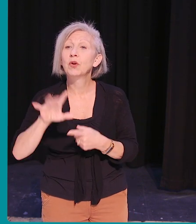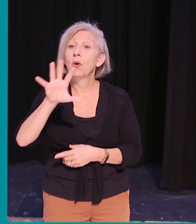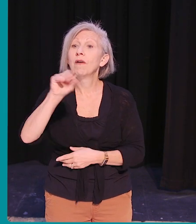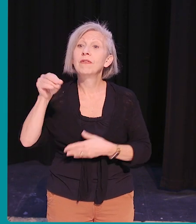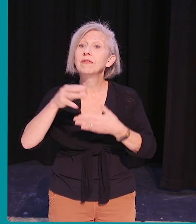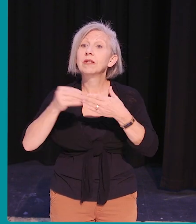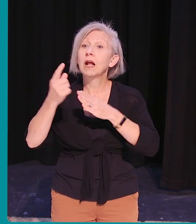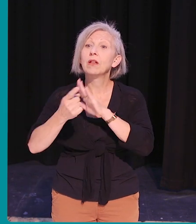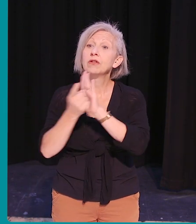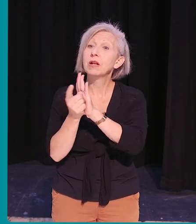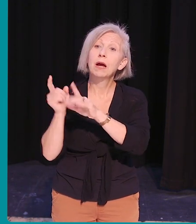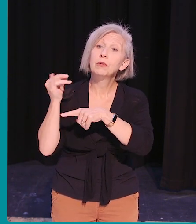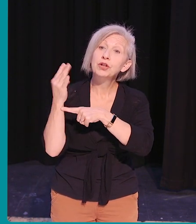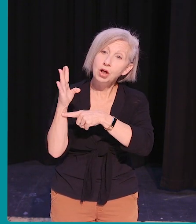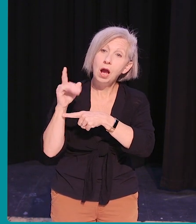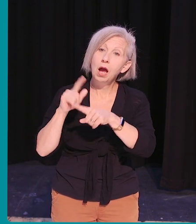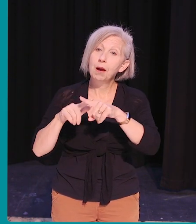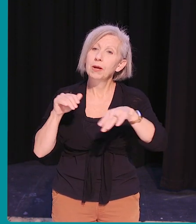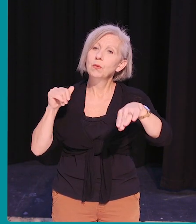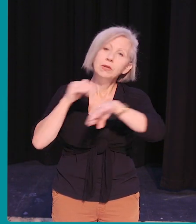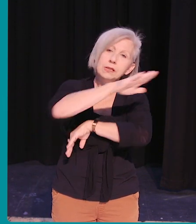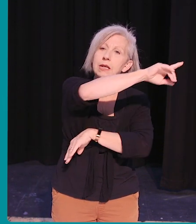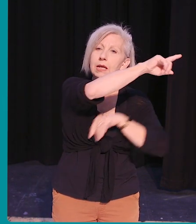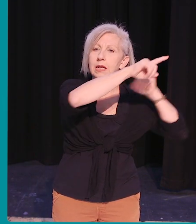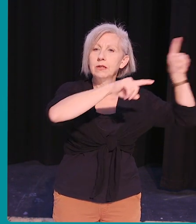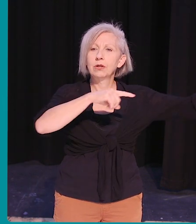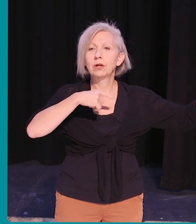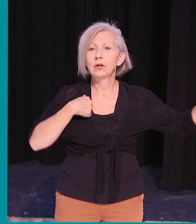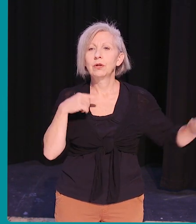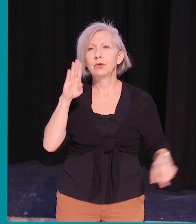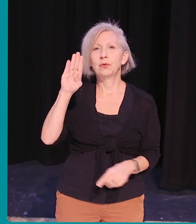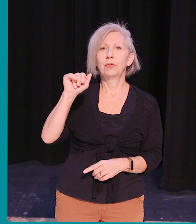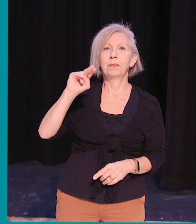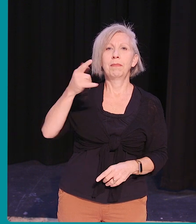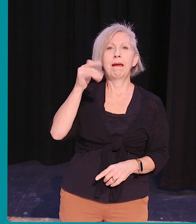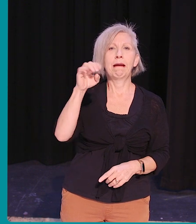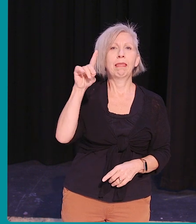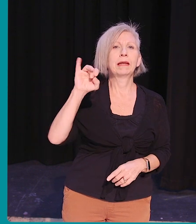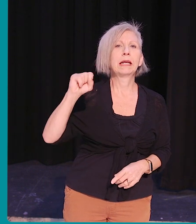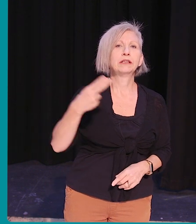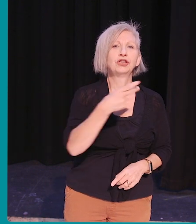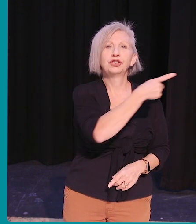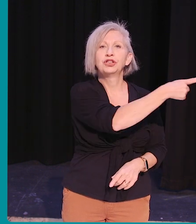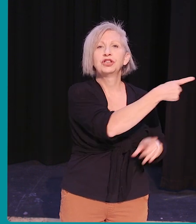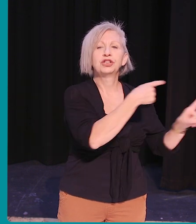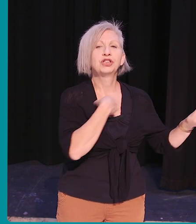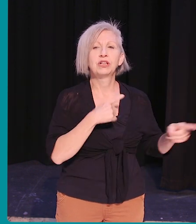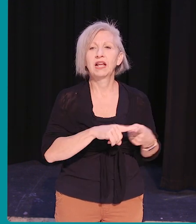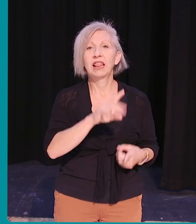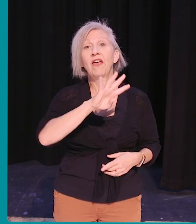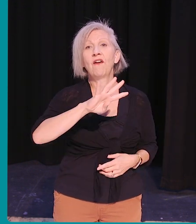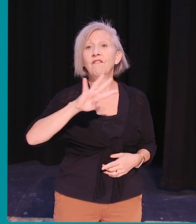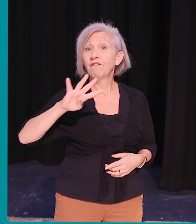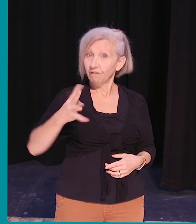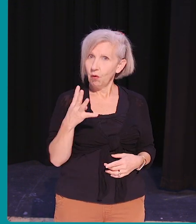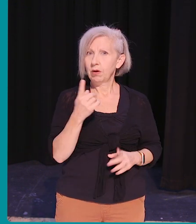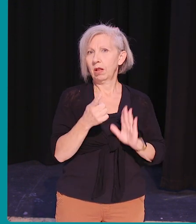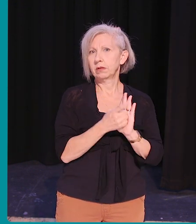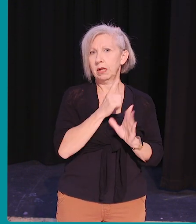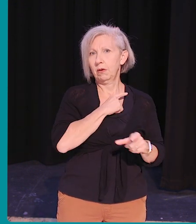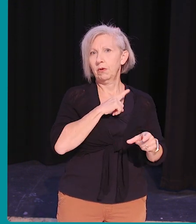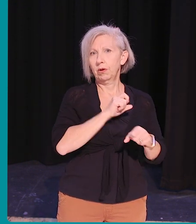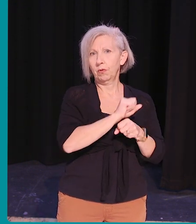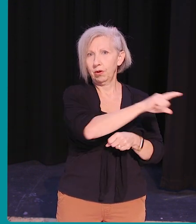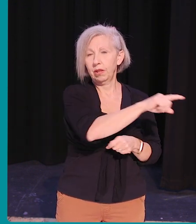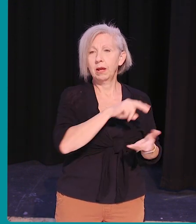hour job plus benefits and we're going to send it to Bangladesh where they pay people $4 a day and no benefits, if they're lucky. And